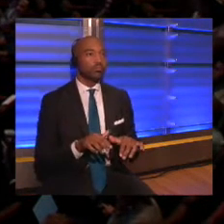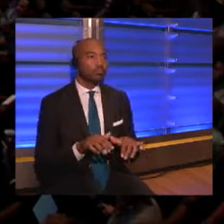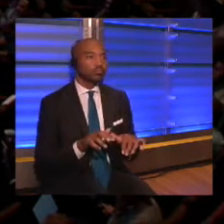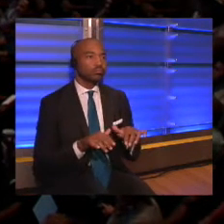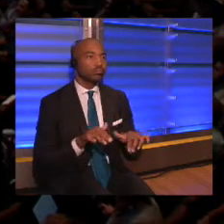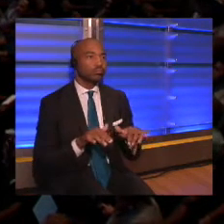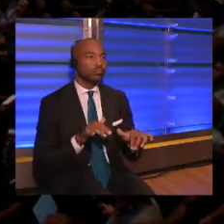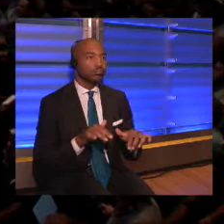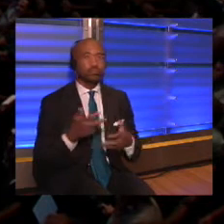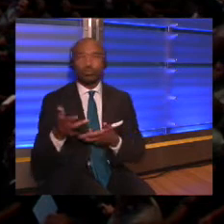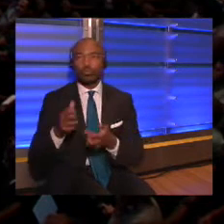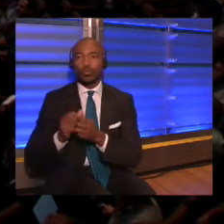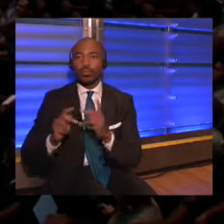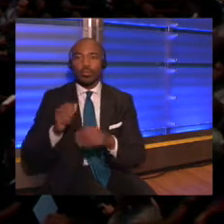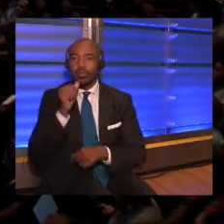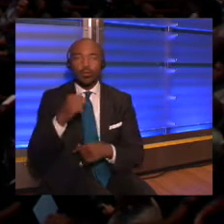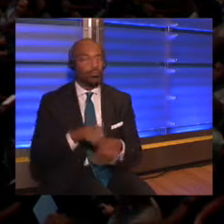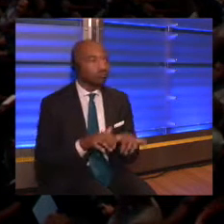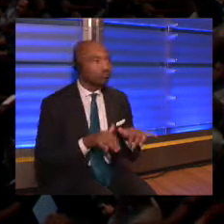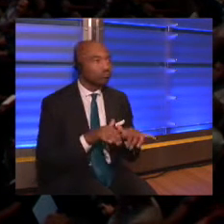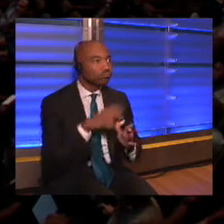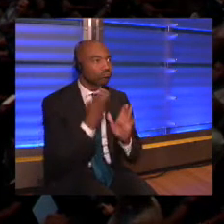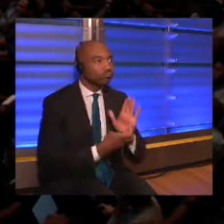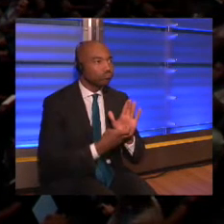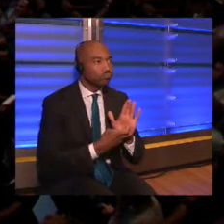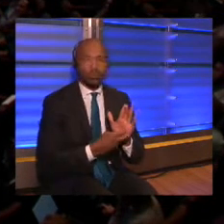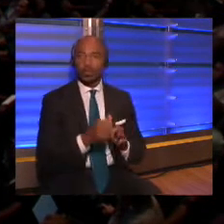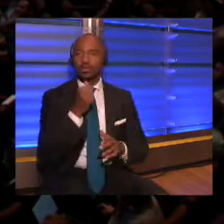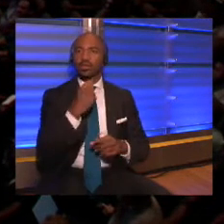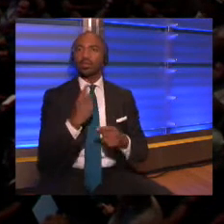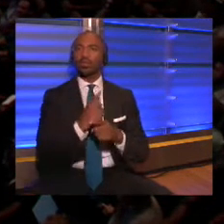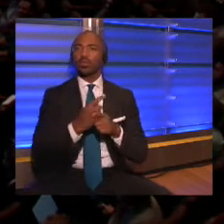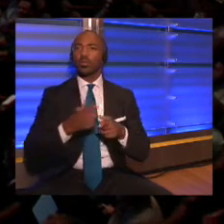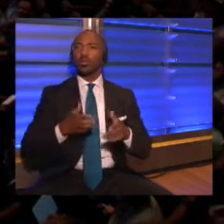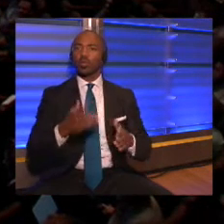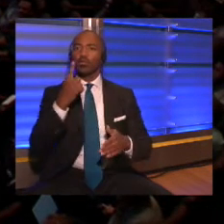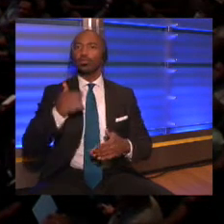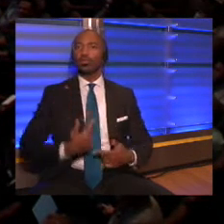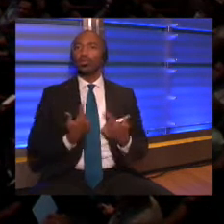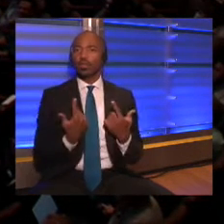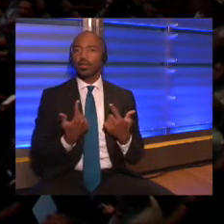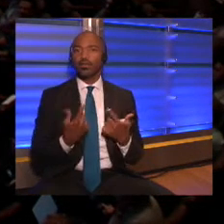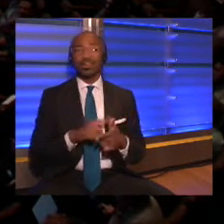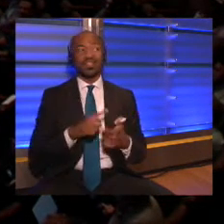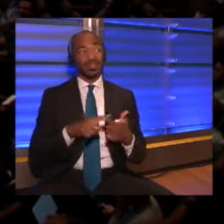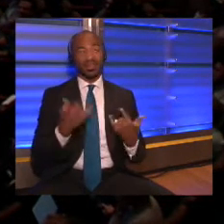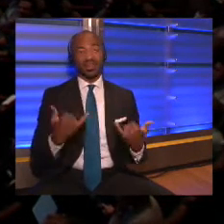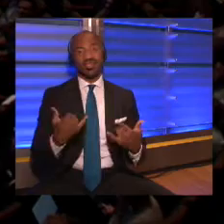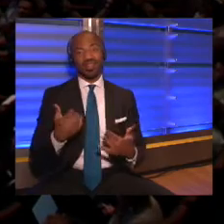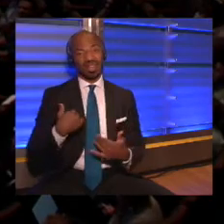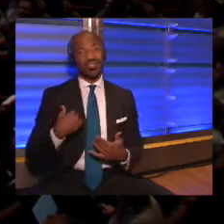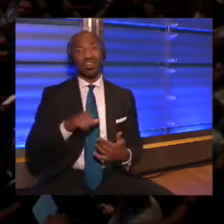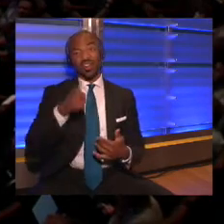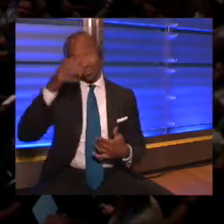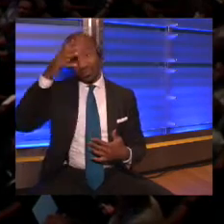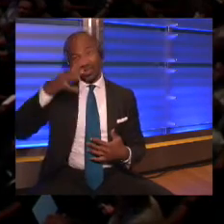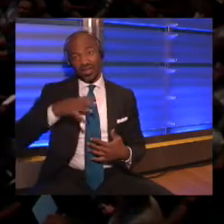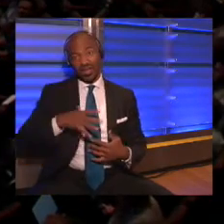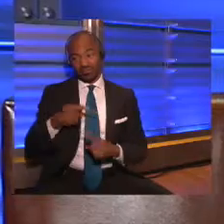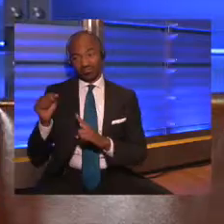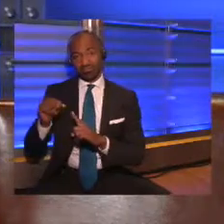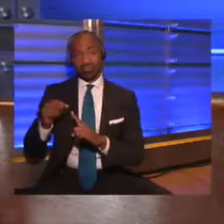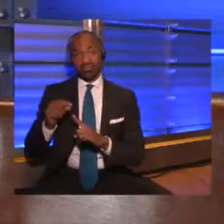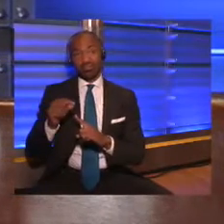very engaging. This is no way for us to be living. And then we got this guy, right, who doesn't work